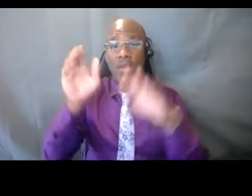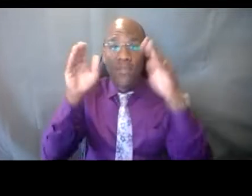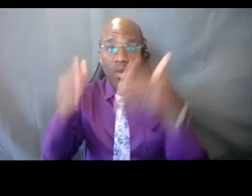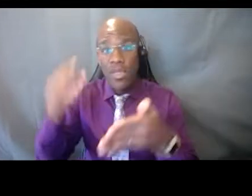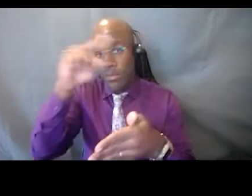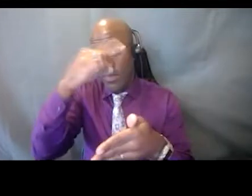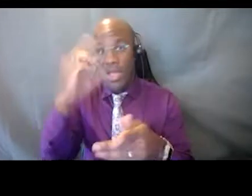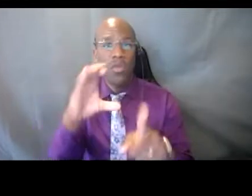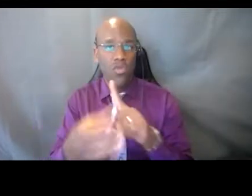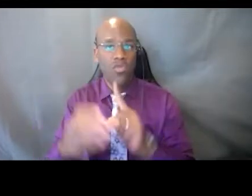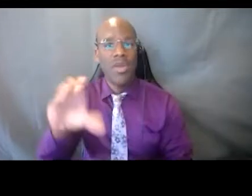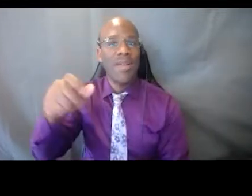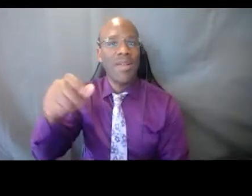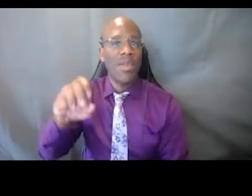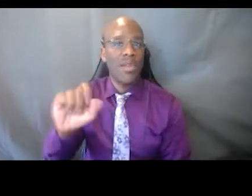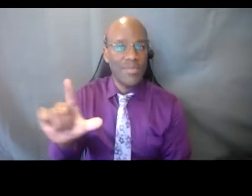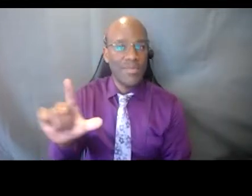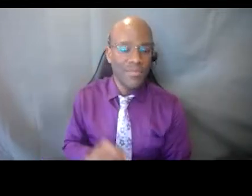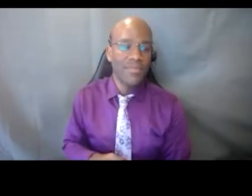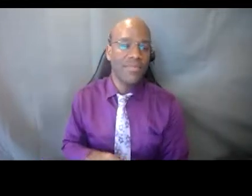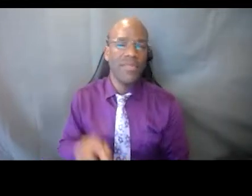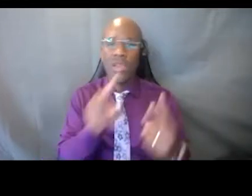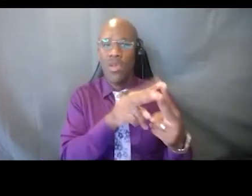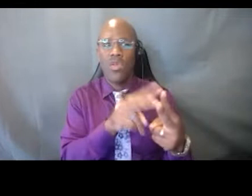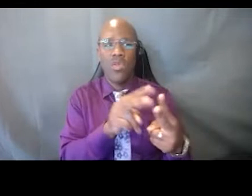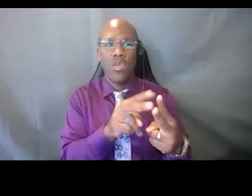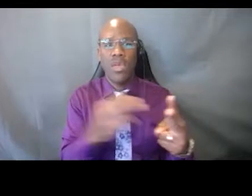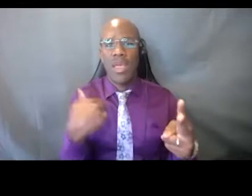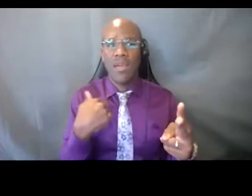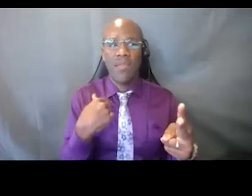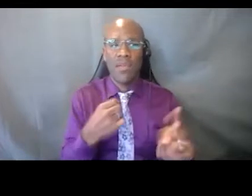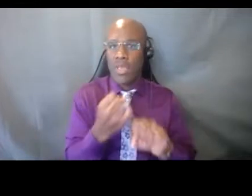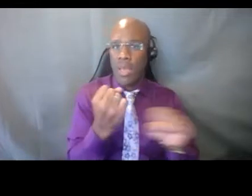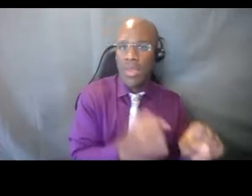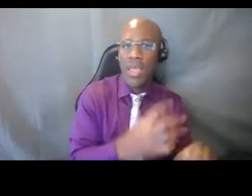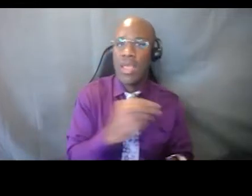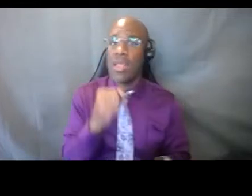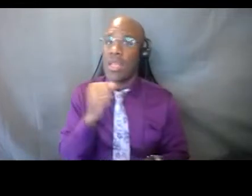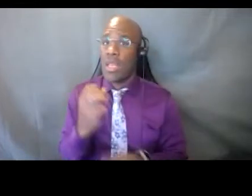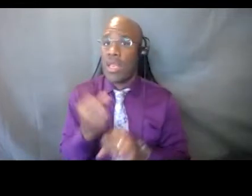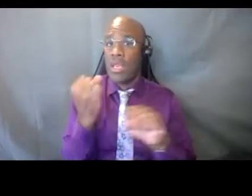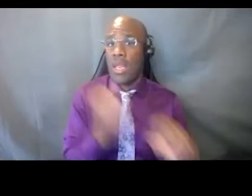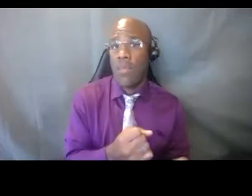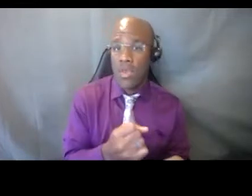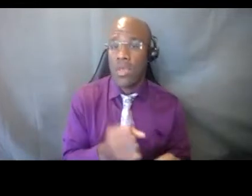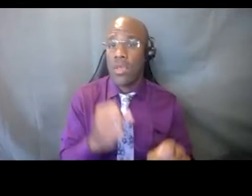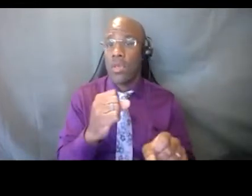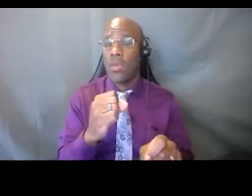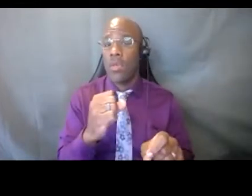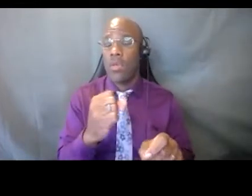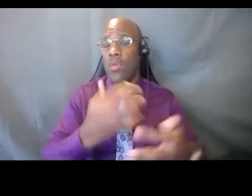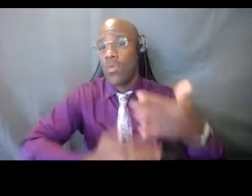the possessions of cultural capital and non-dominant cultural capital that exists in various social spheres or